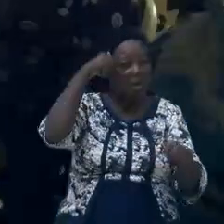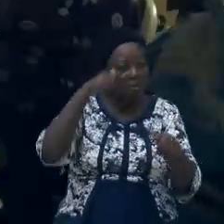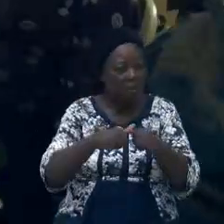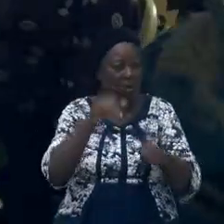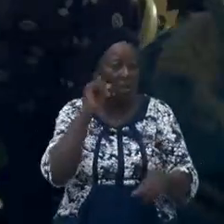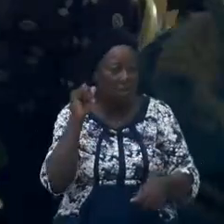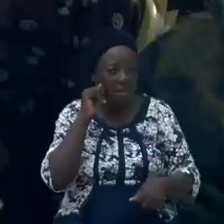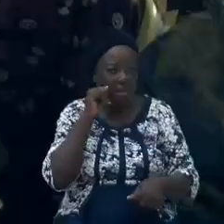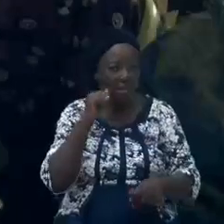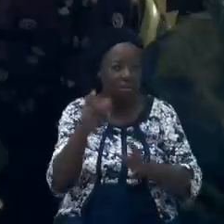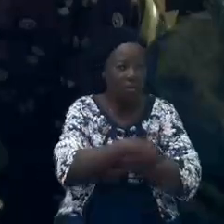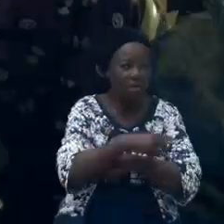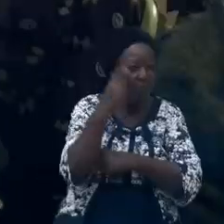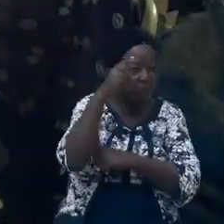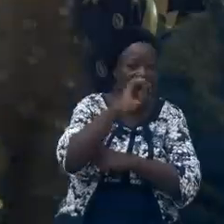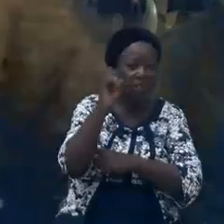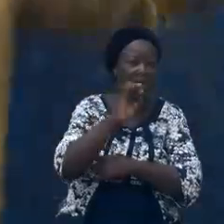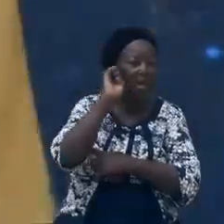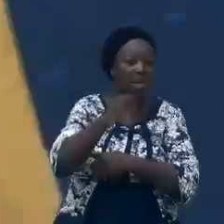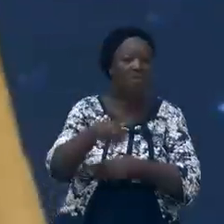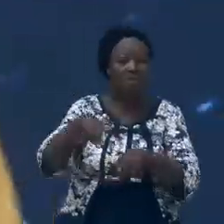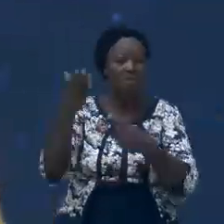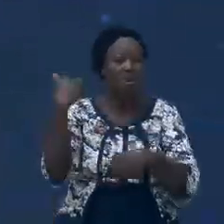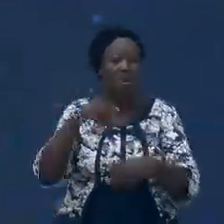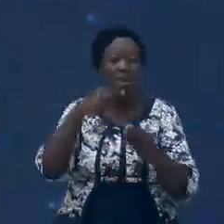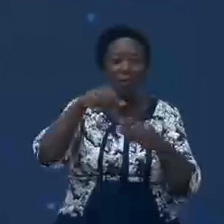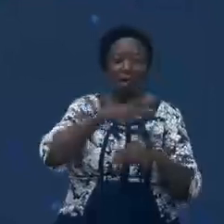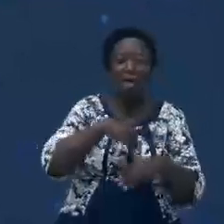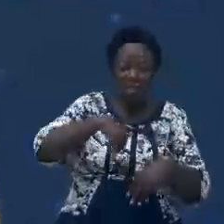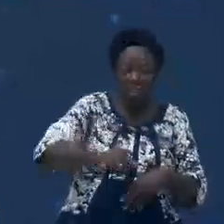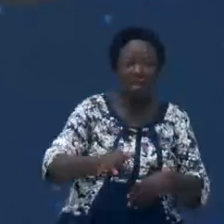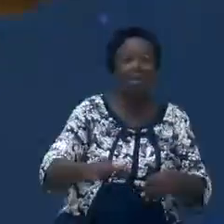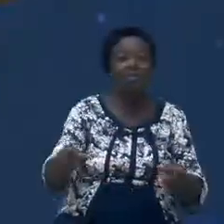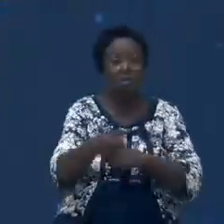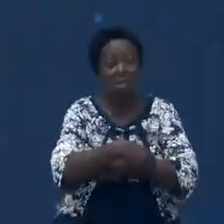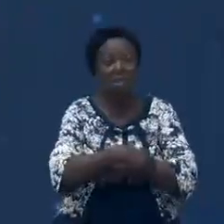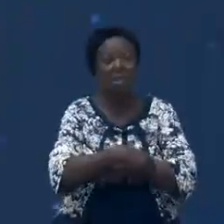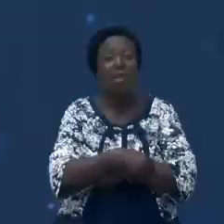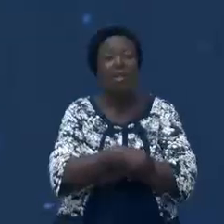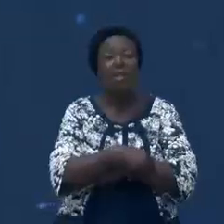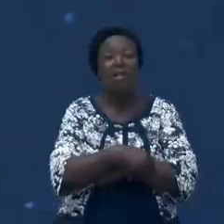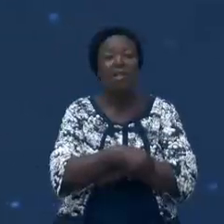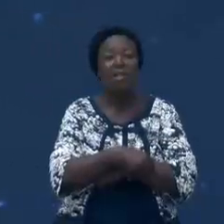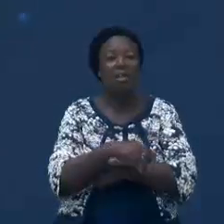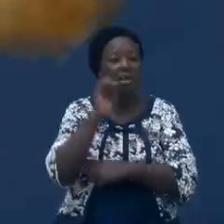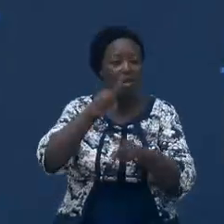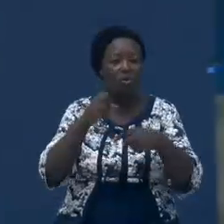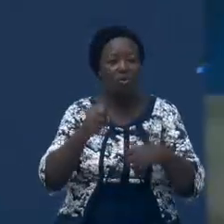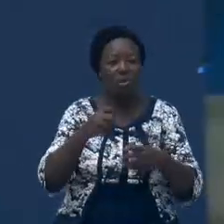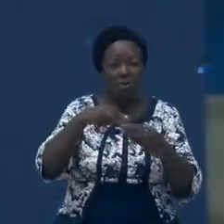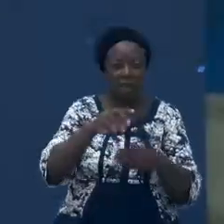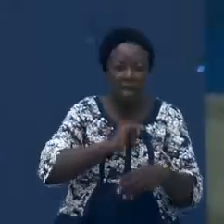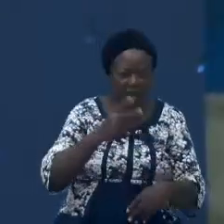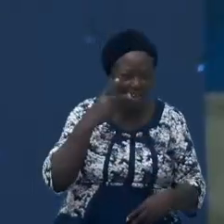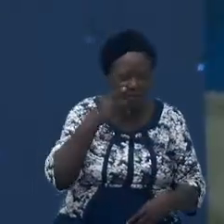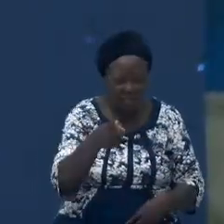he went about, remember, yesterday, today, forever, he went about, and he's still the